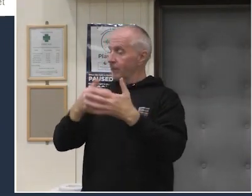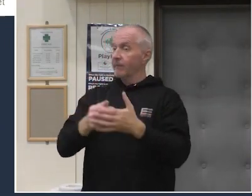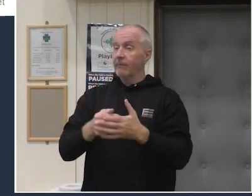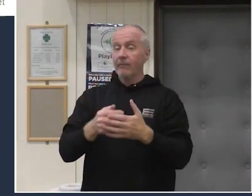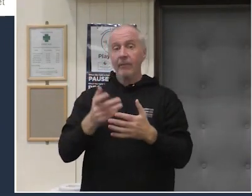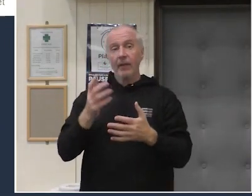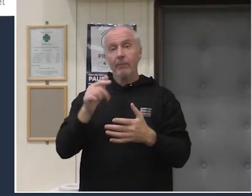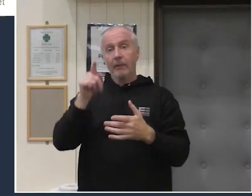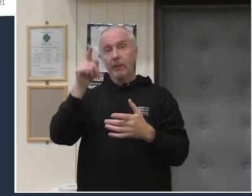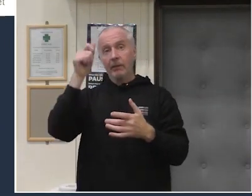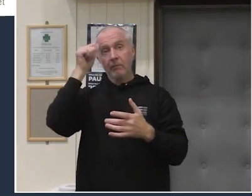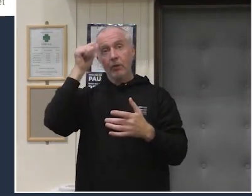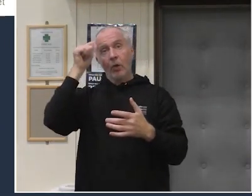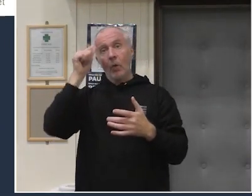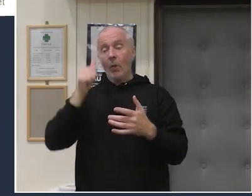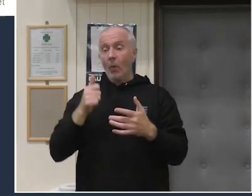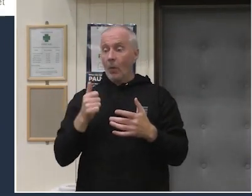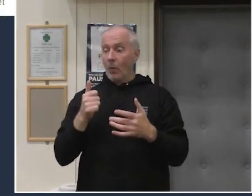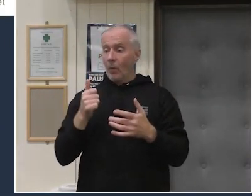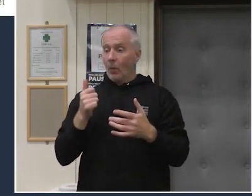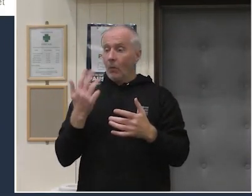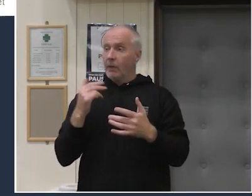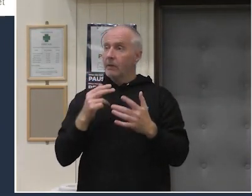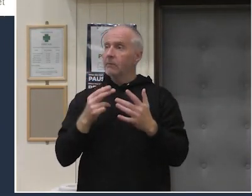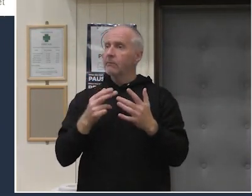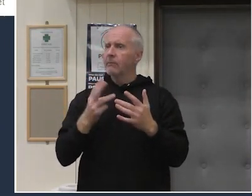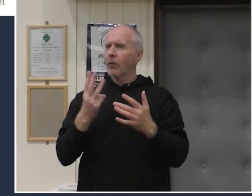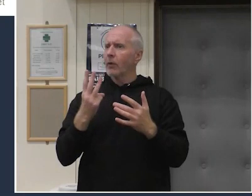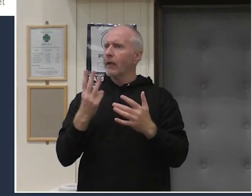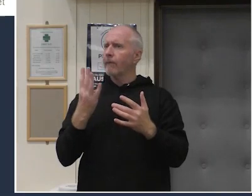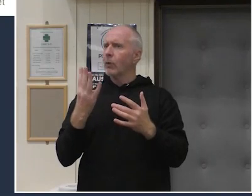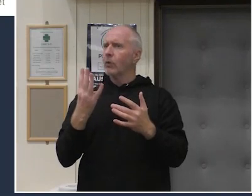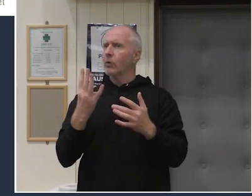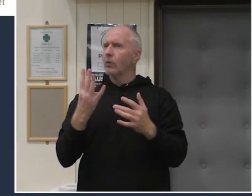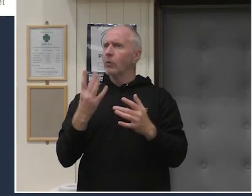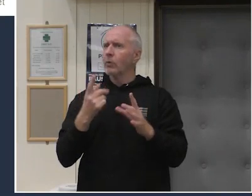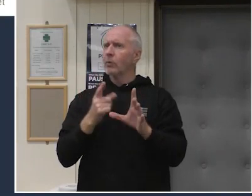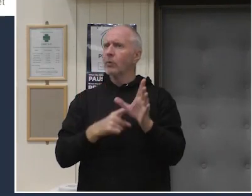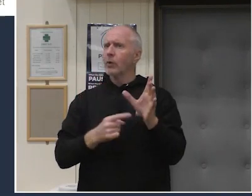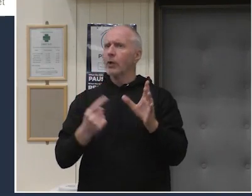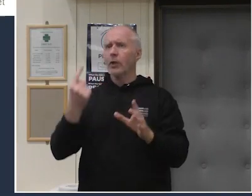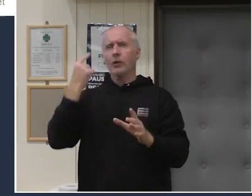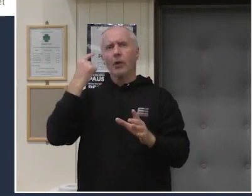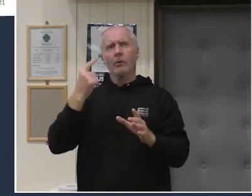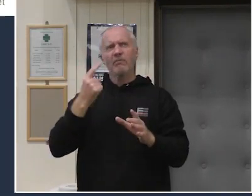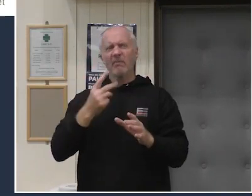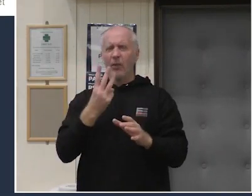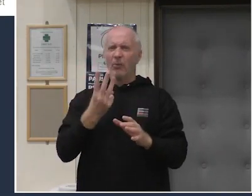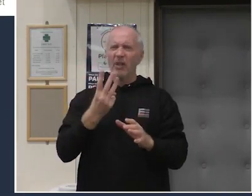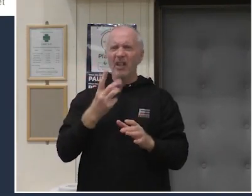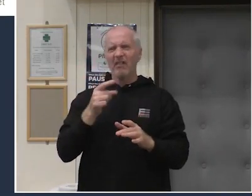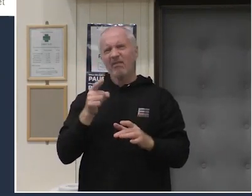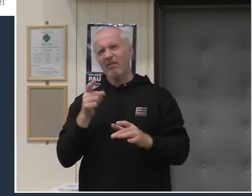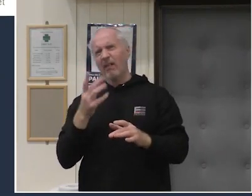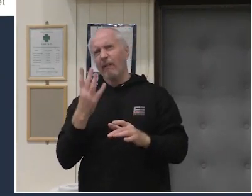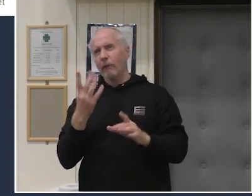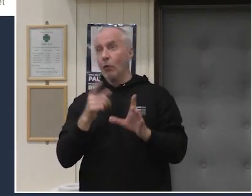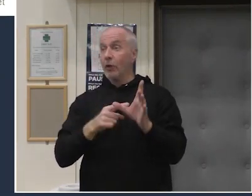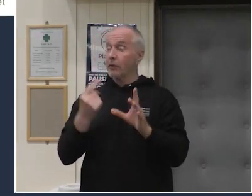news, probably 3 or 4 years ago now, thinking about it, that makes me feel old,